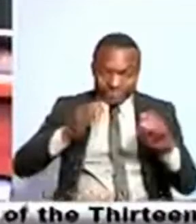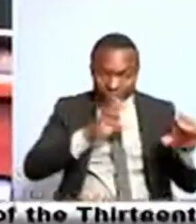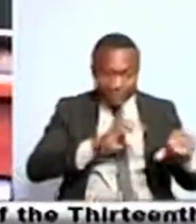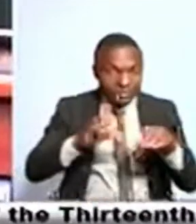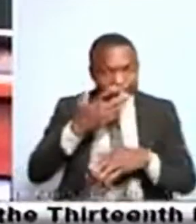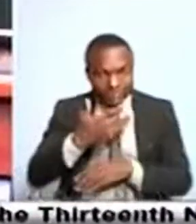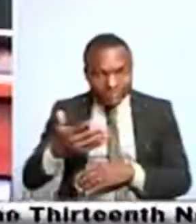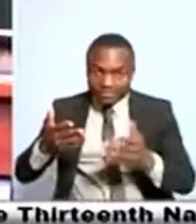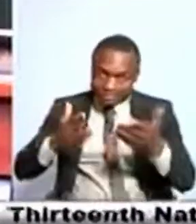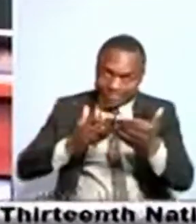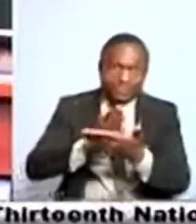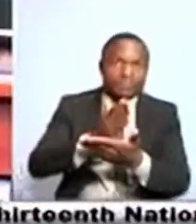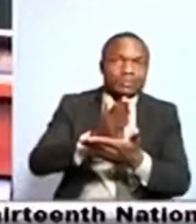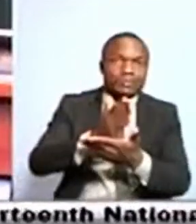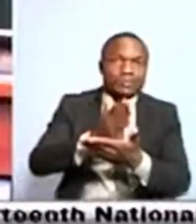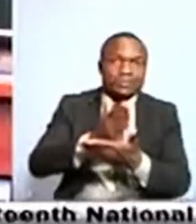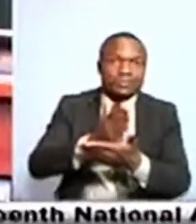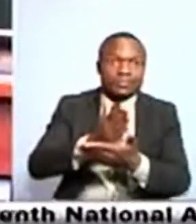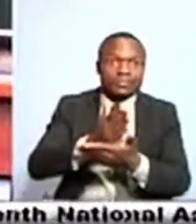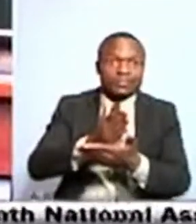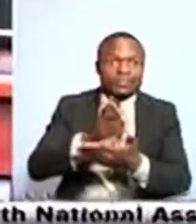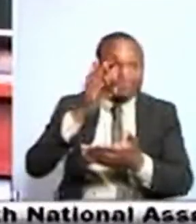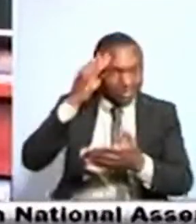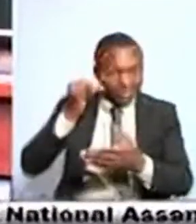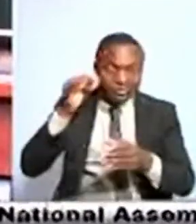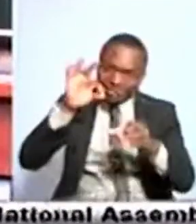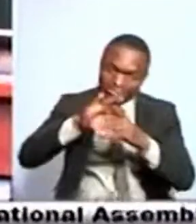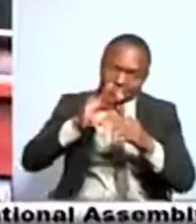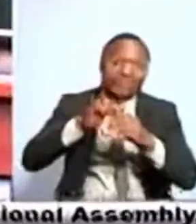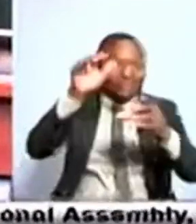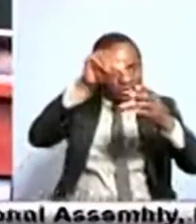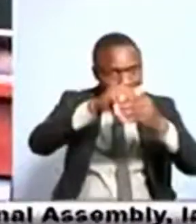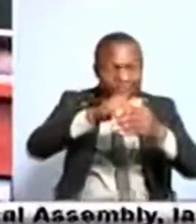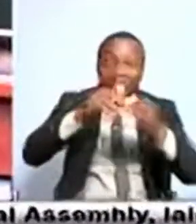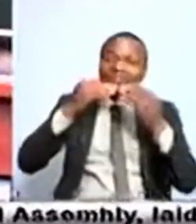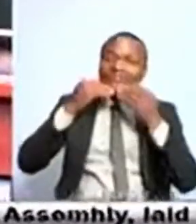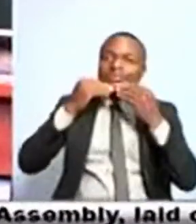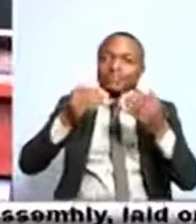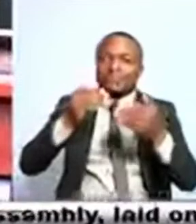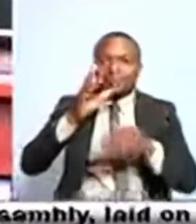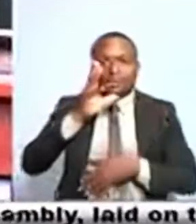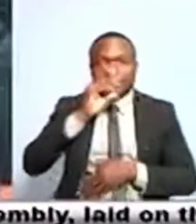things correctly. And that's why they were voted in. Madam Speaker, I thank you.